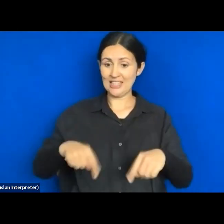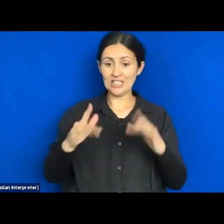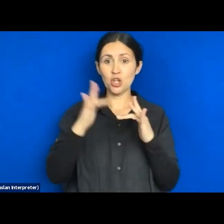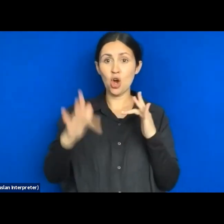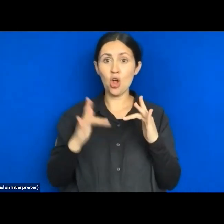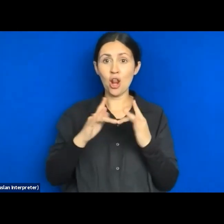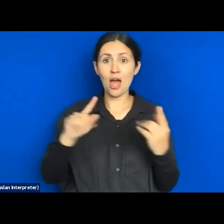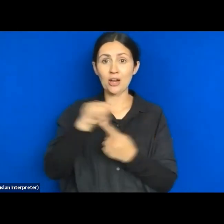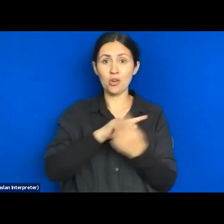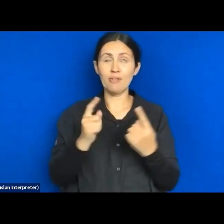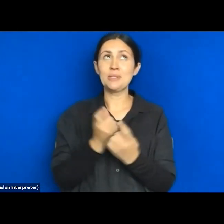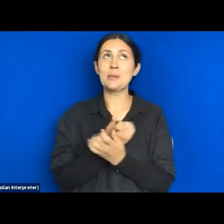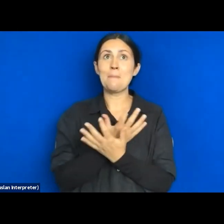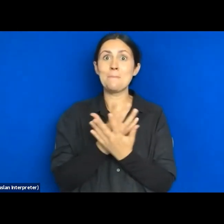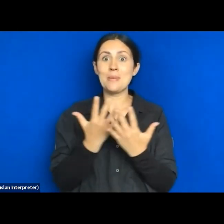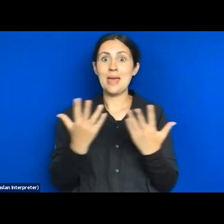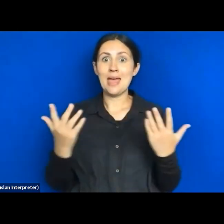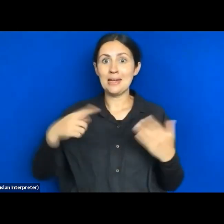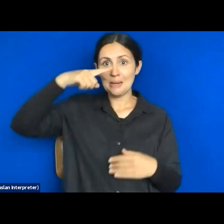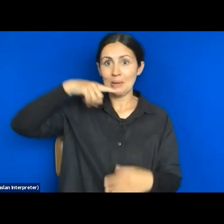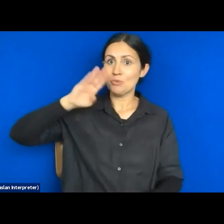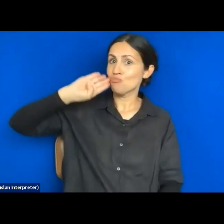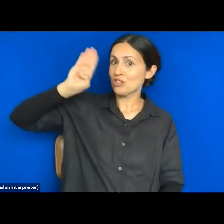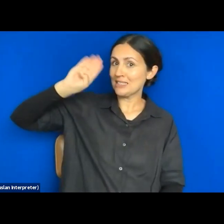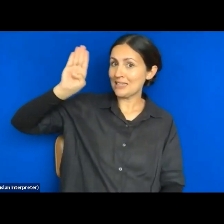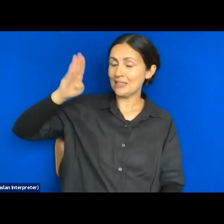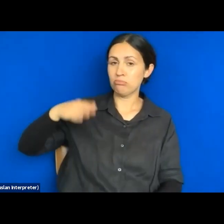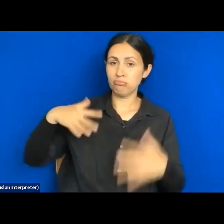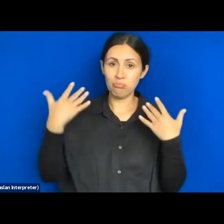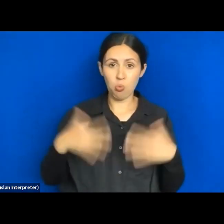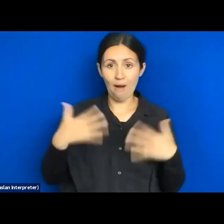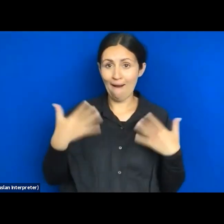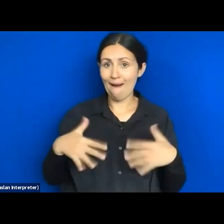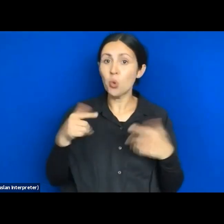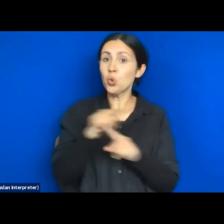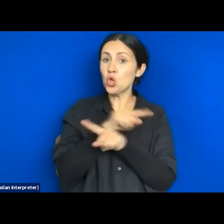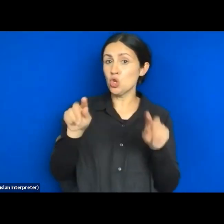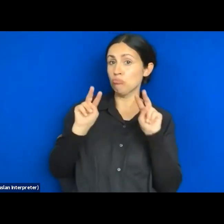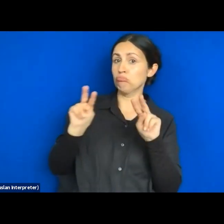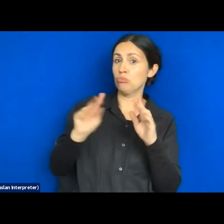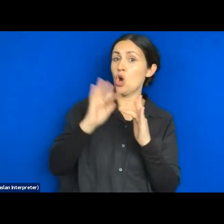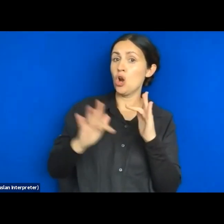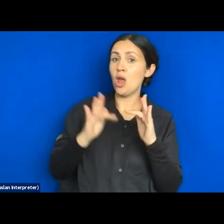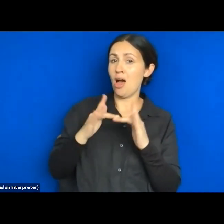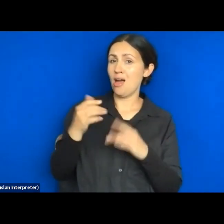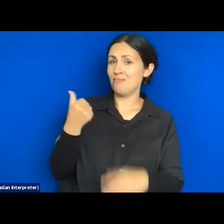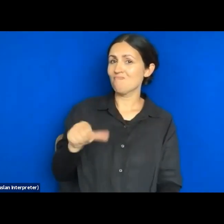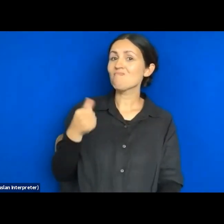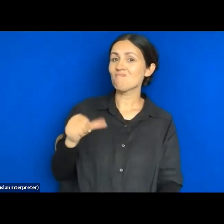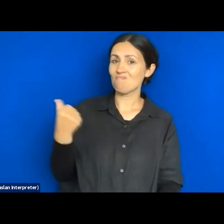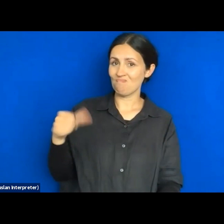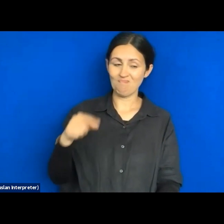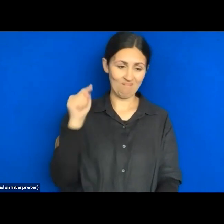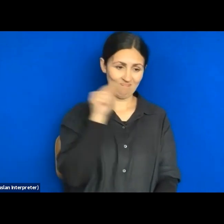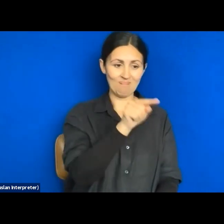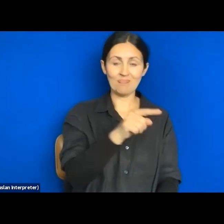and international speakers, will further cement the National Drug and Alcohol Research Centre as a hub